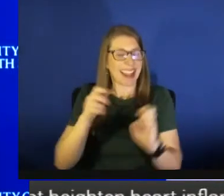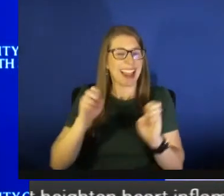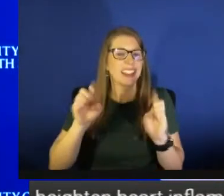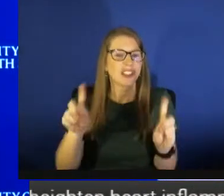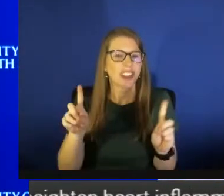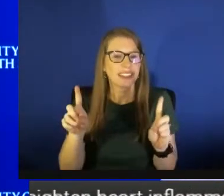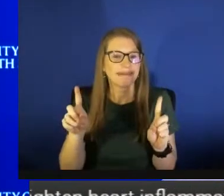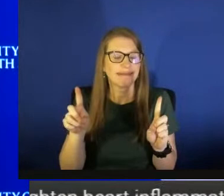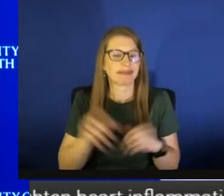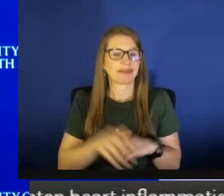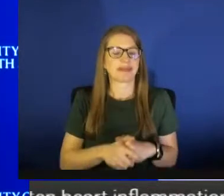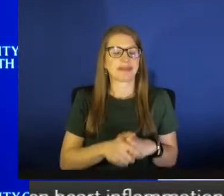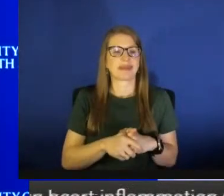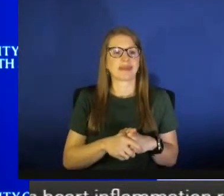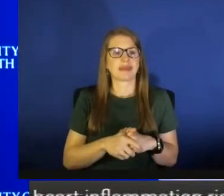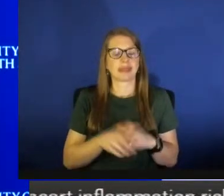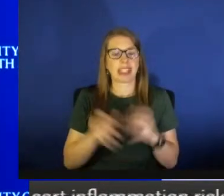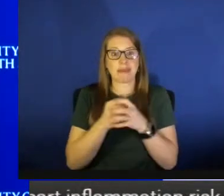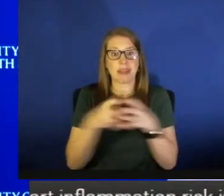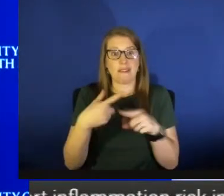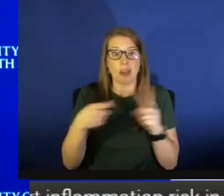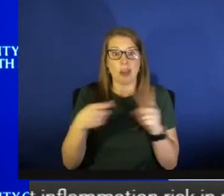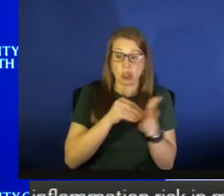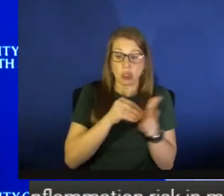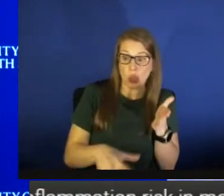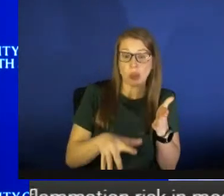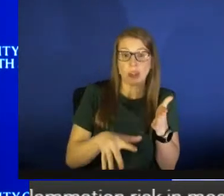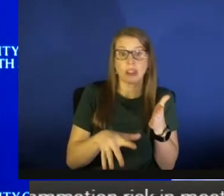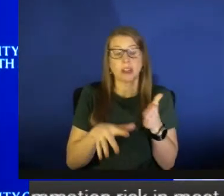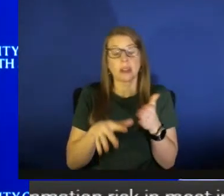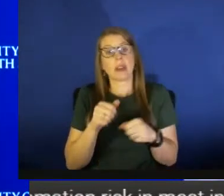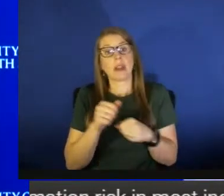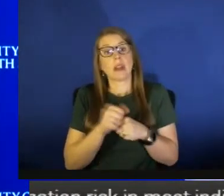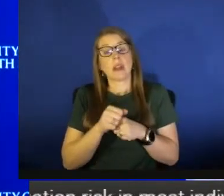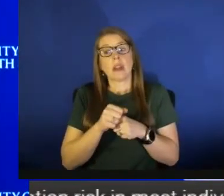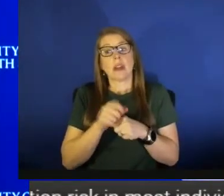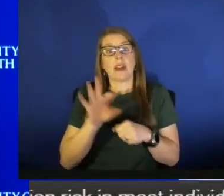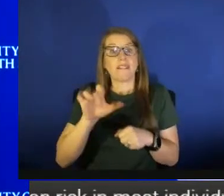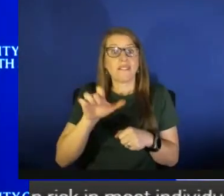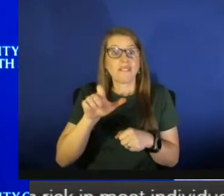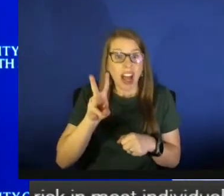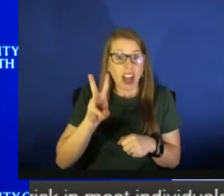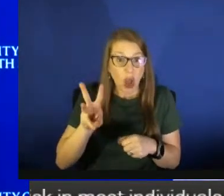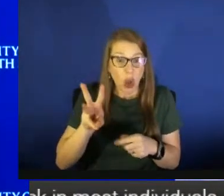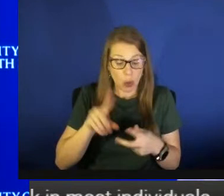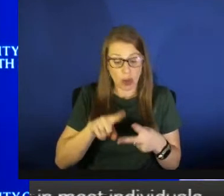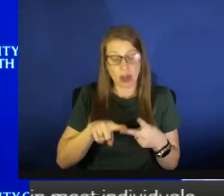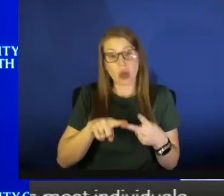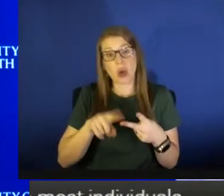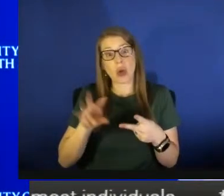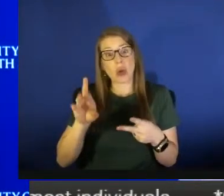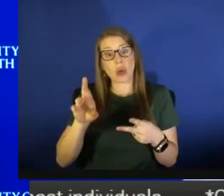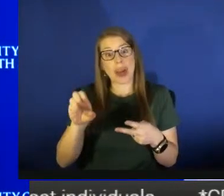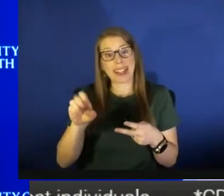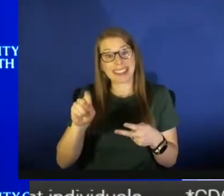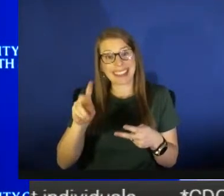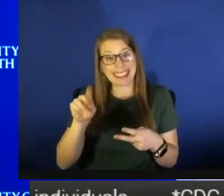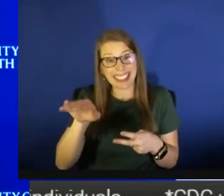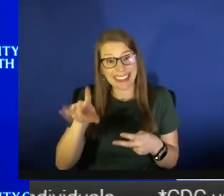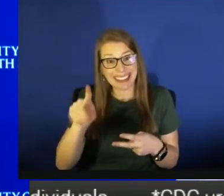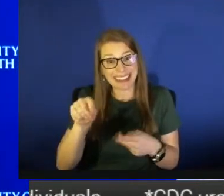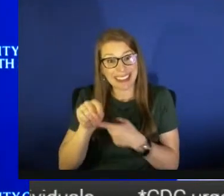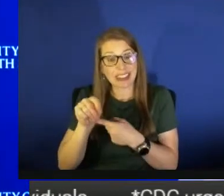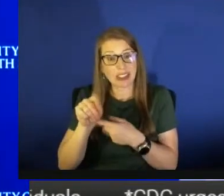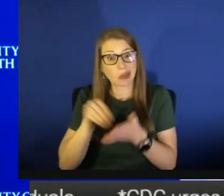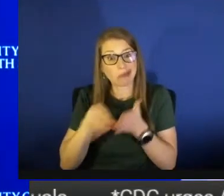from students and residents and fellows and other physicians now to the general public. And it's really difficult to do that medical